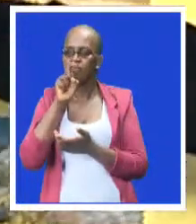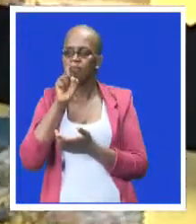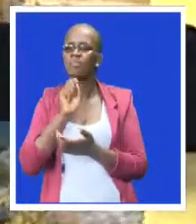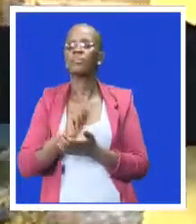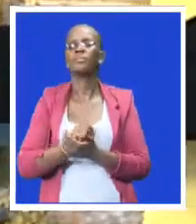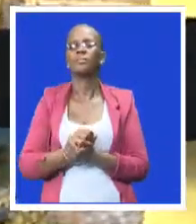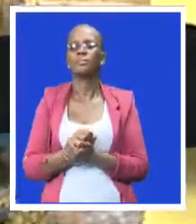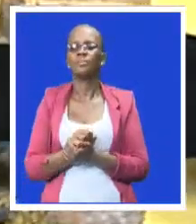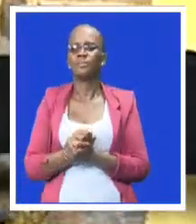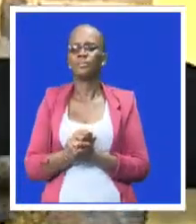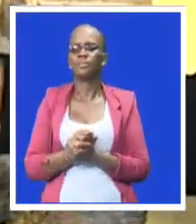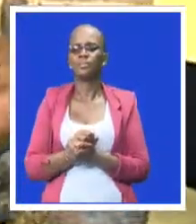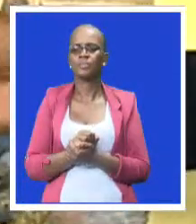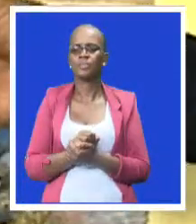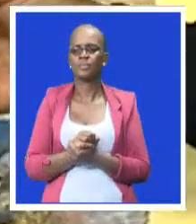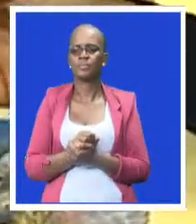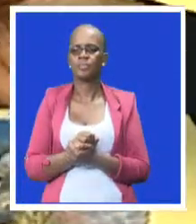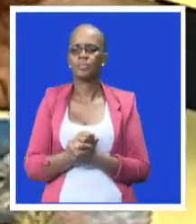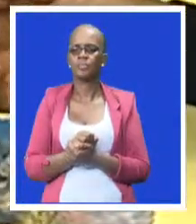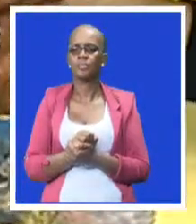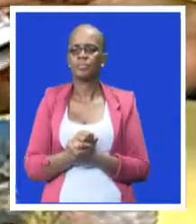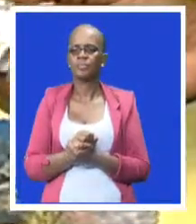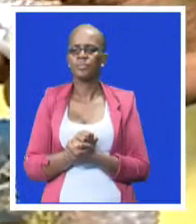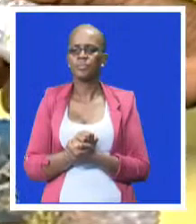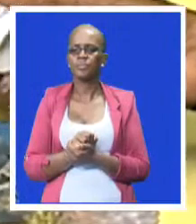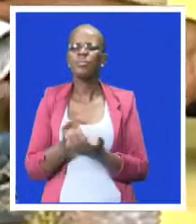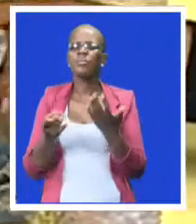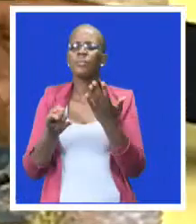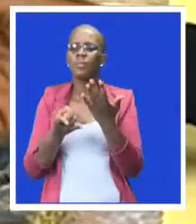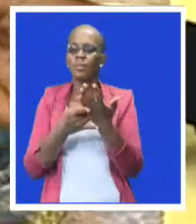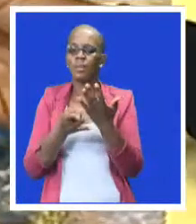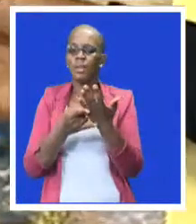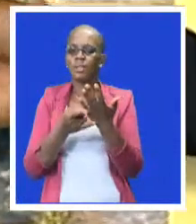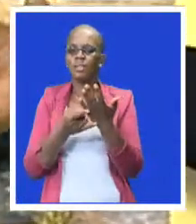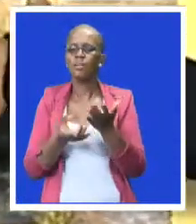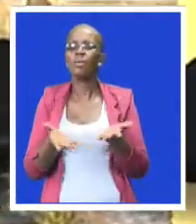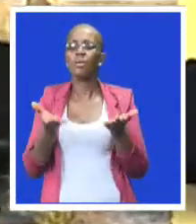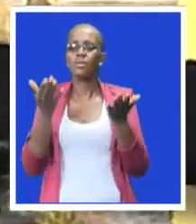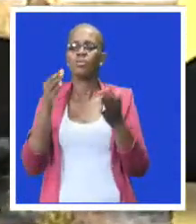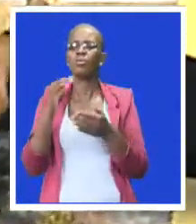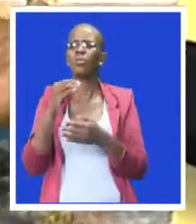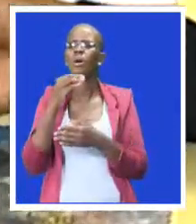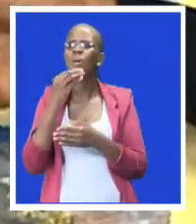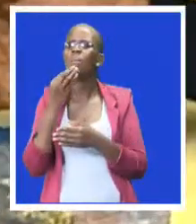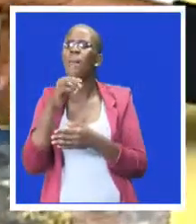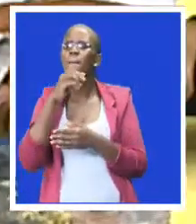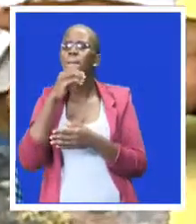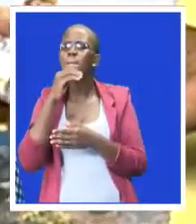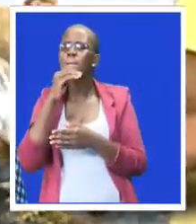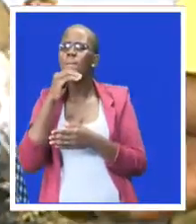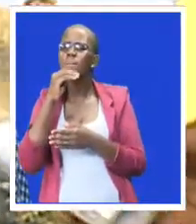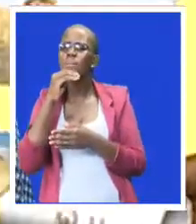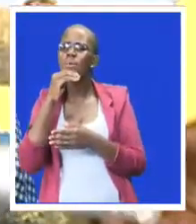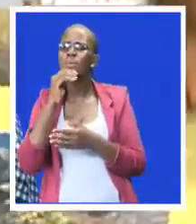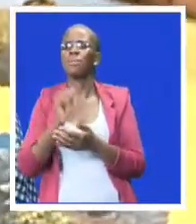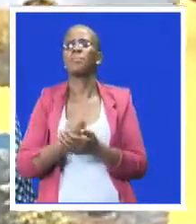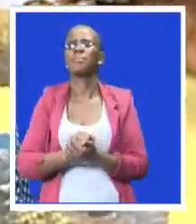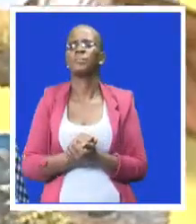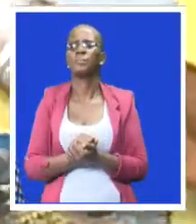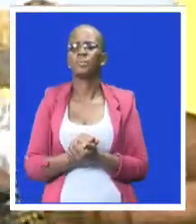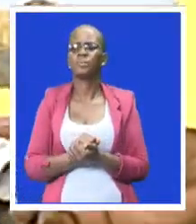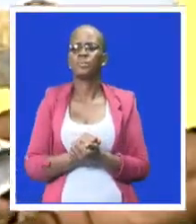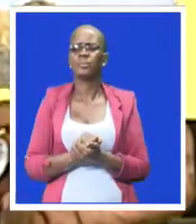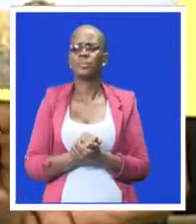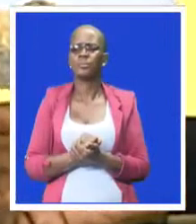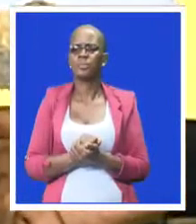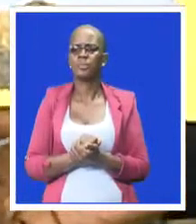Kikerikiki. Yes, that's a rooster. It wakes us up early in the morning, even in the midday. It crawls like that.